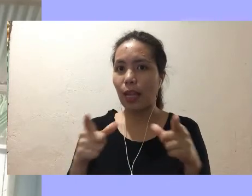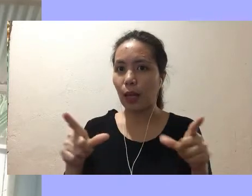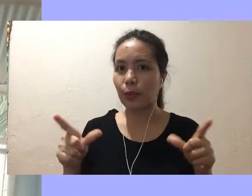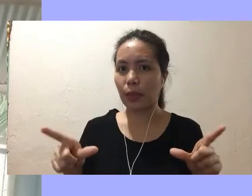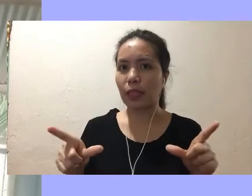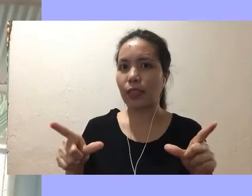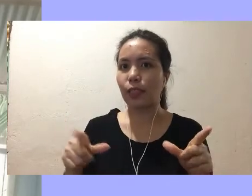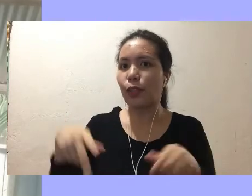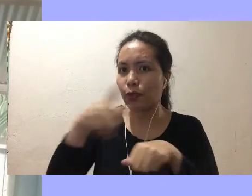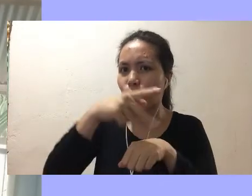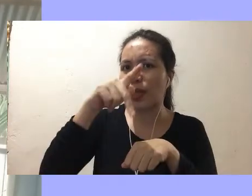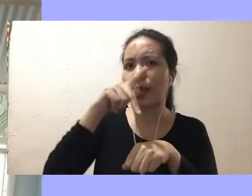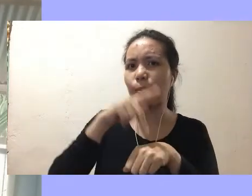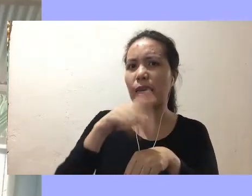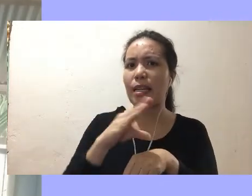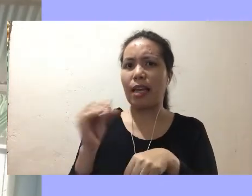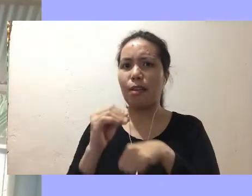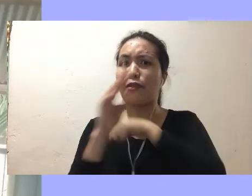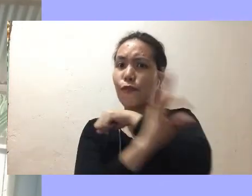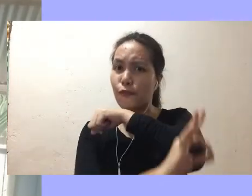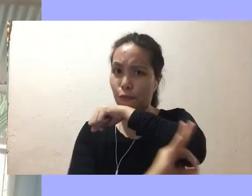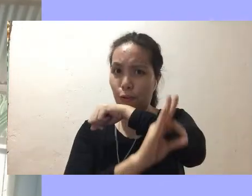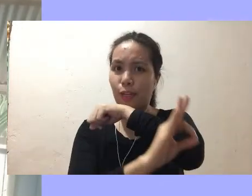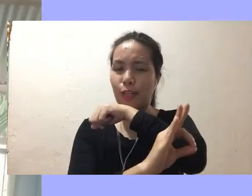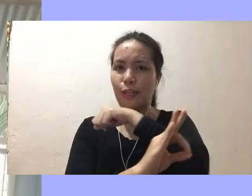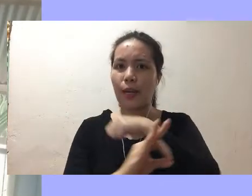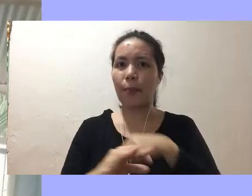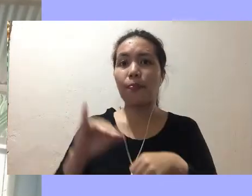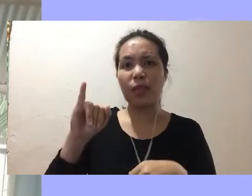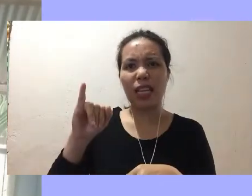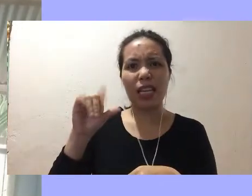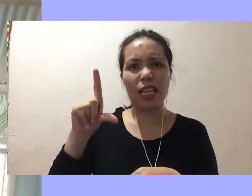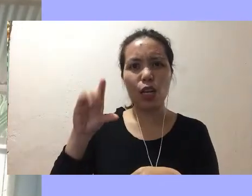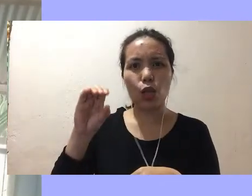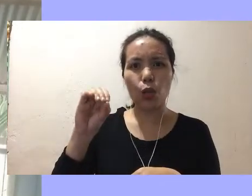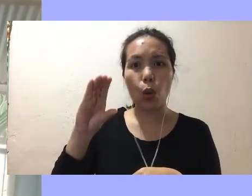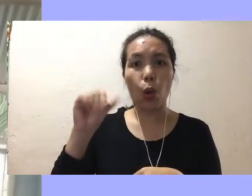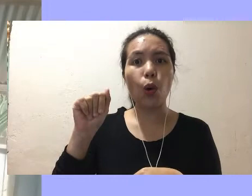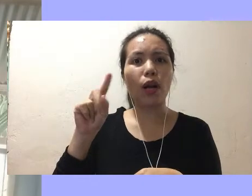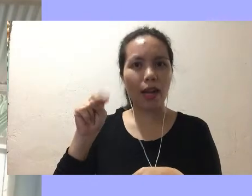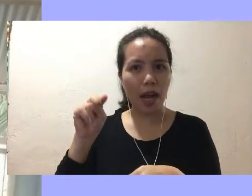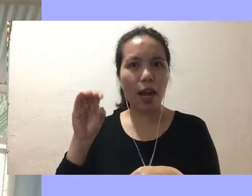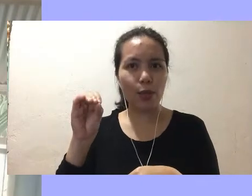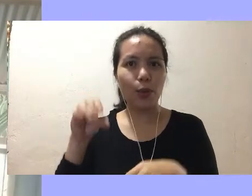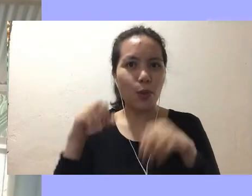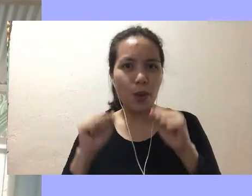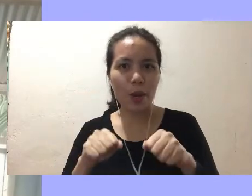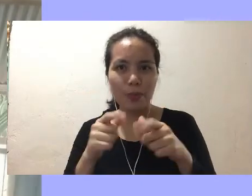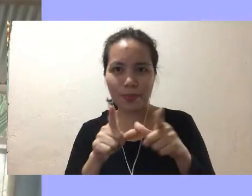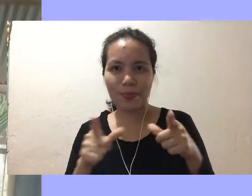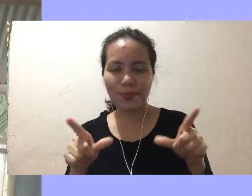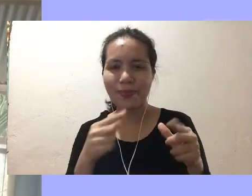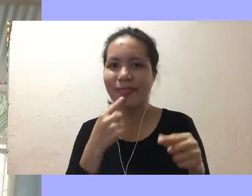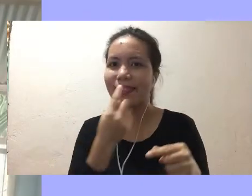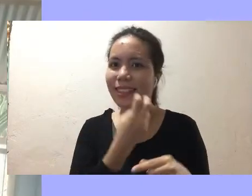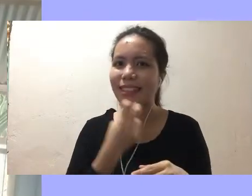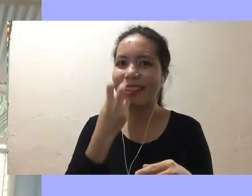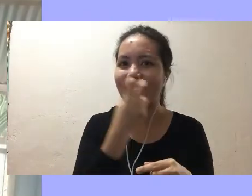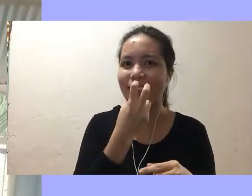the vernacular language in the Philippines. I can speak Ilocano, a little